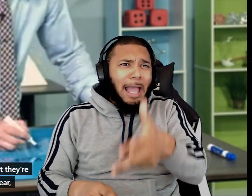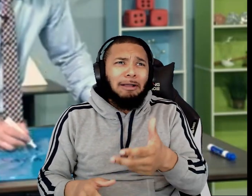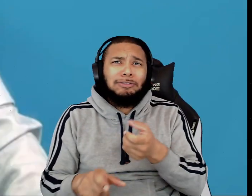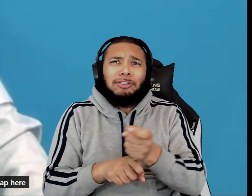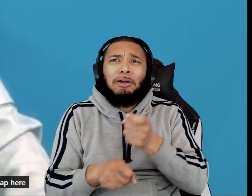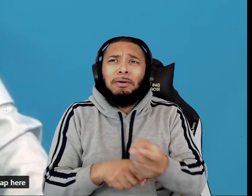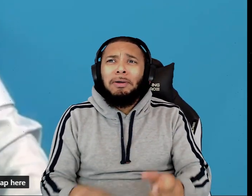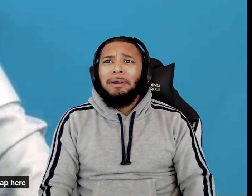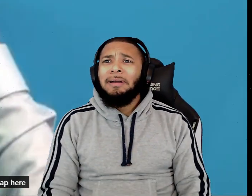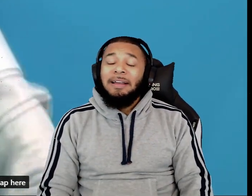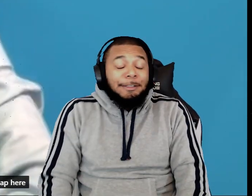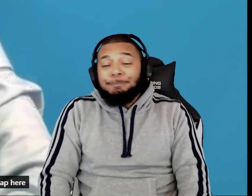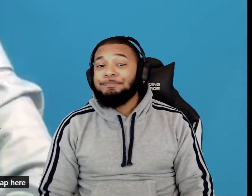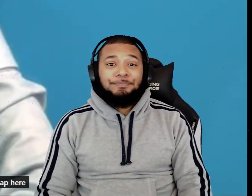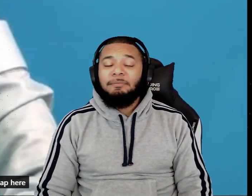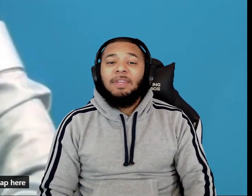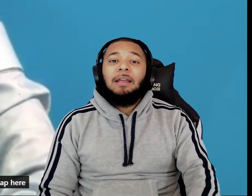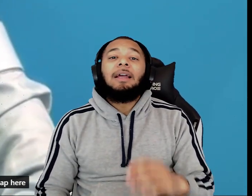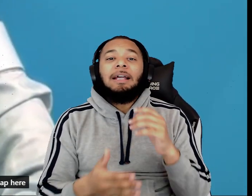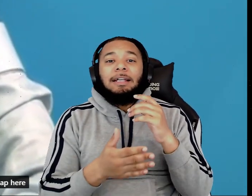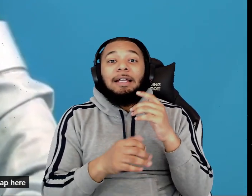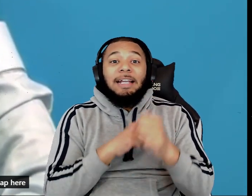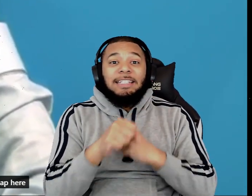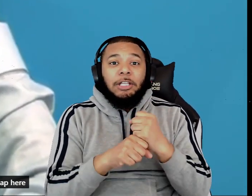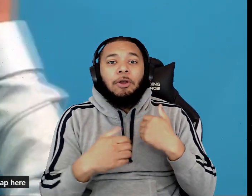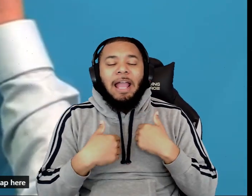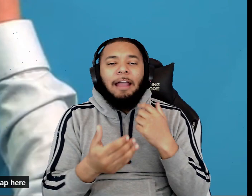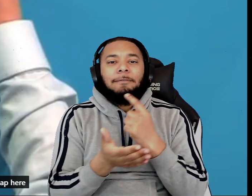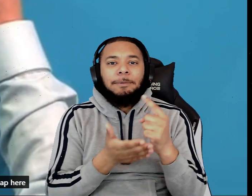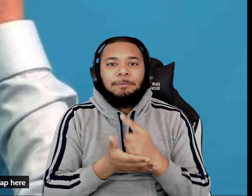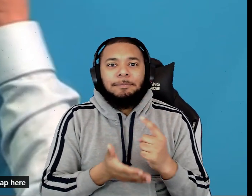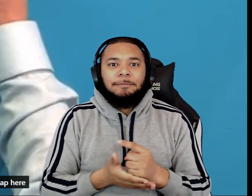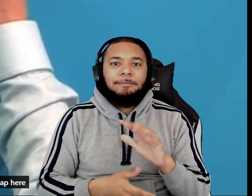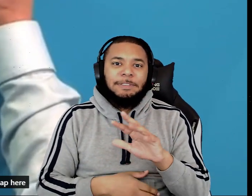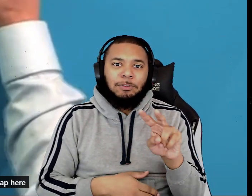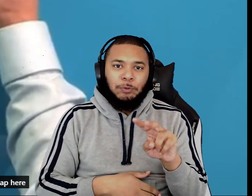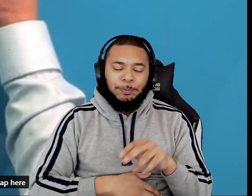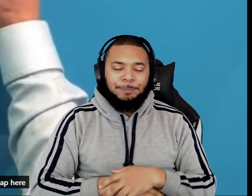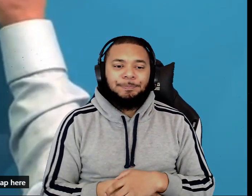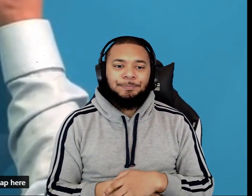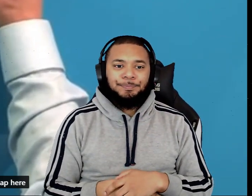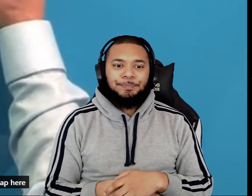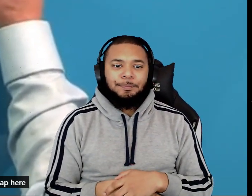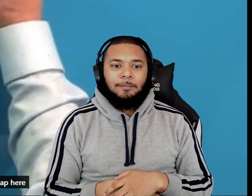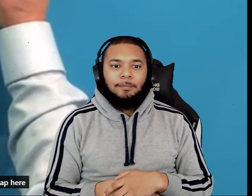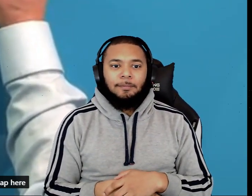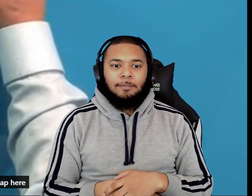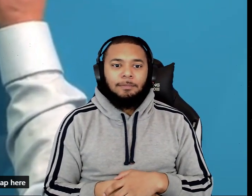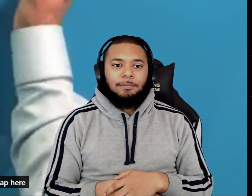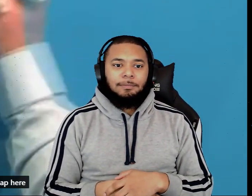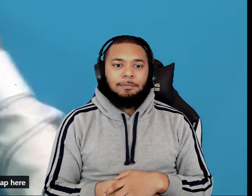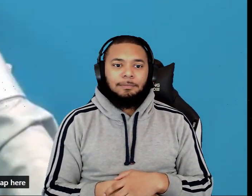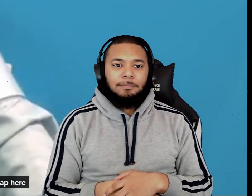in a year. 52 weeks. 52 weeks.